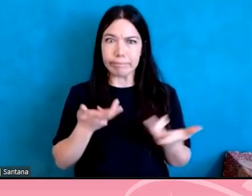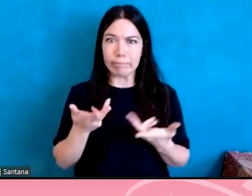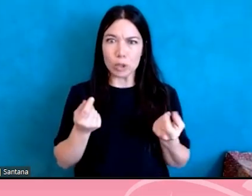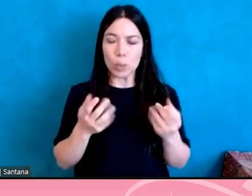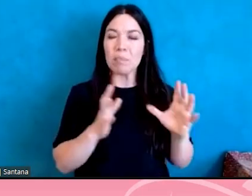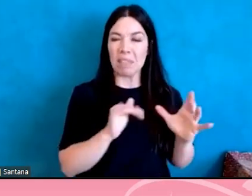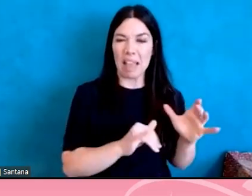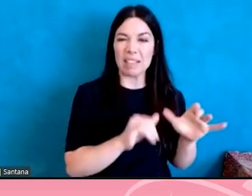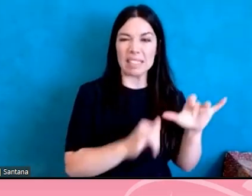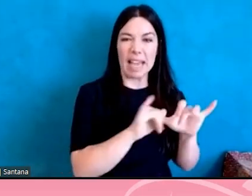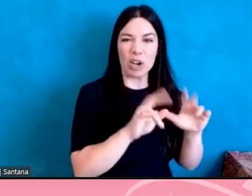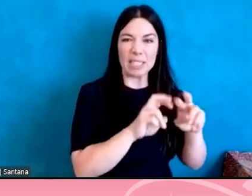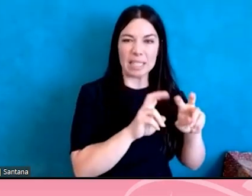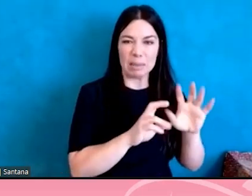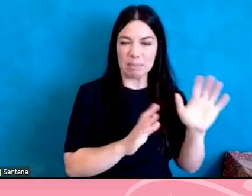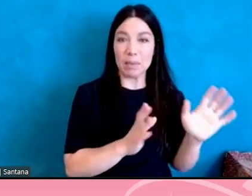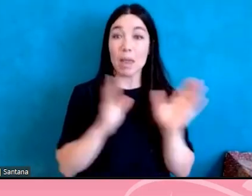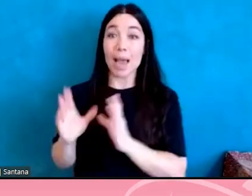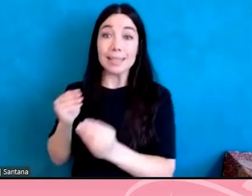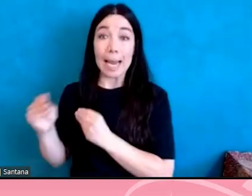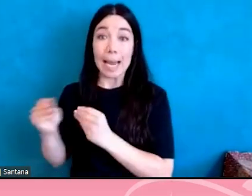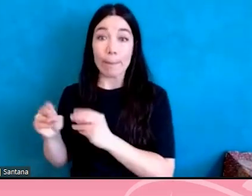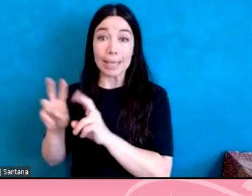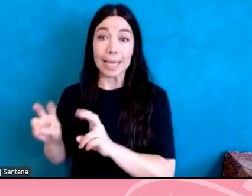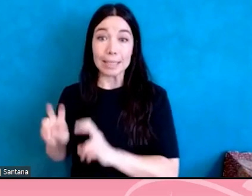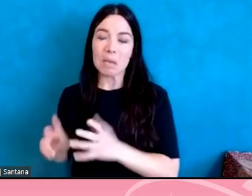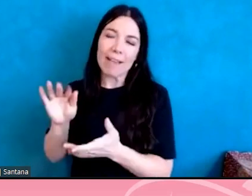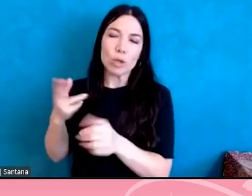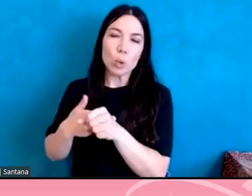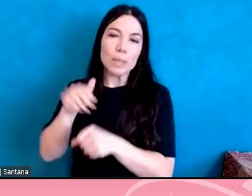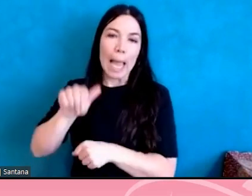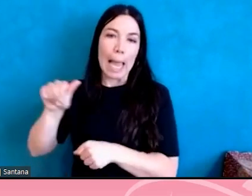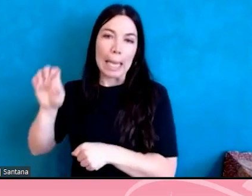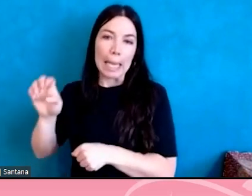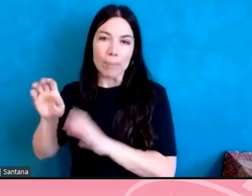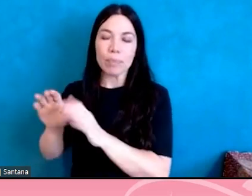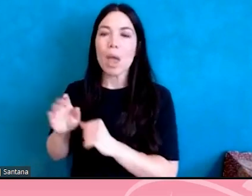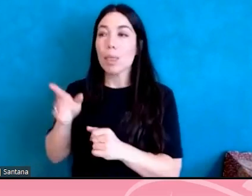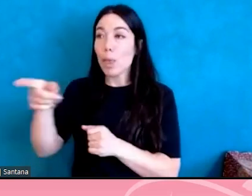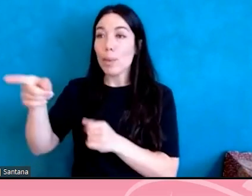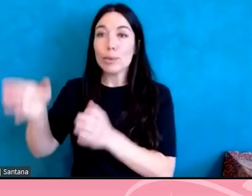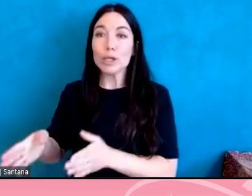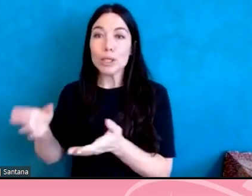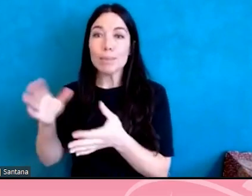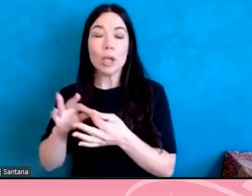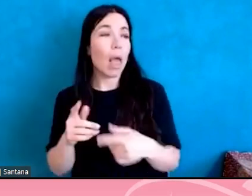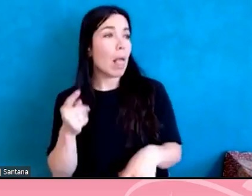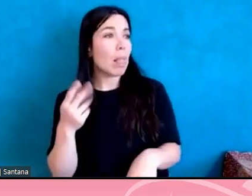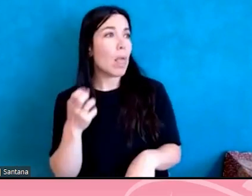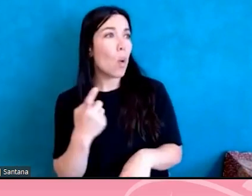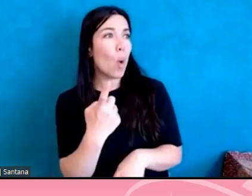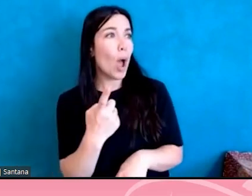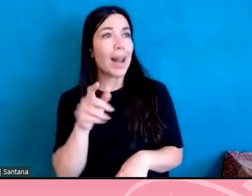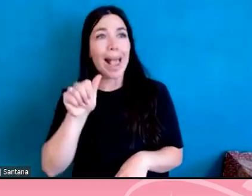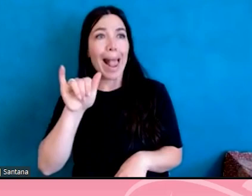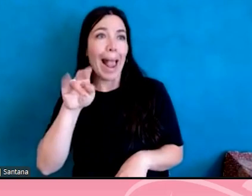African American English as the example here, the person might say, the one that ain't got no eggs is empty. Show